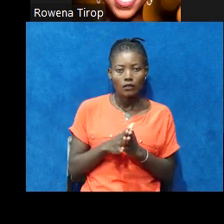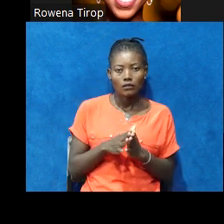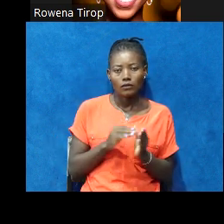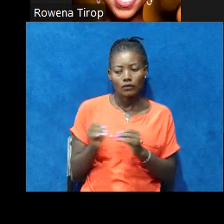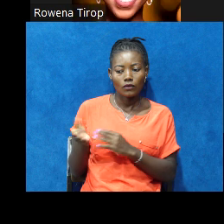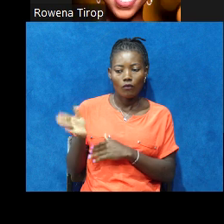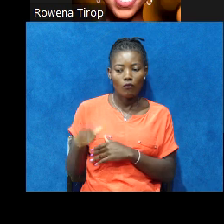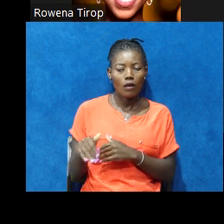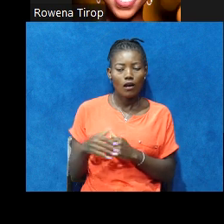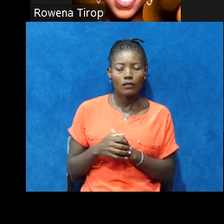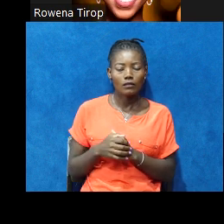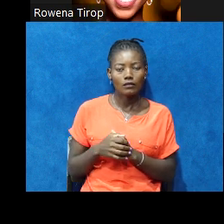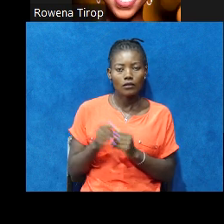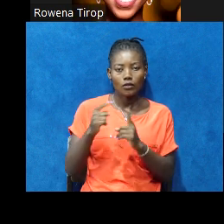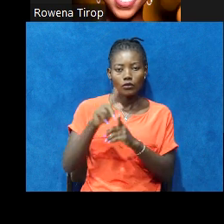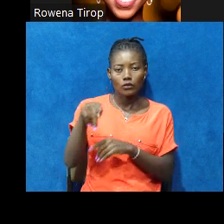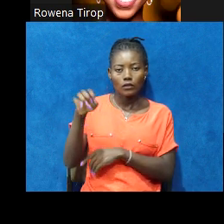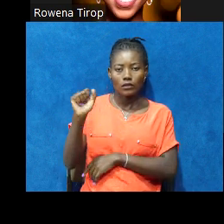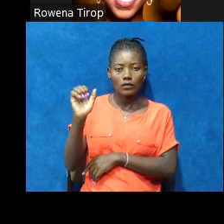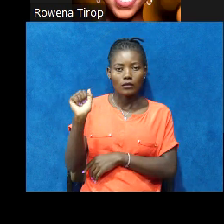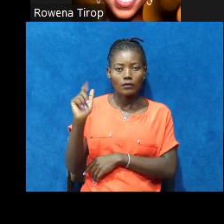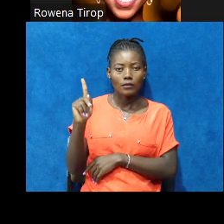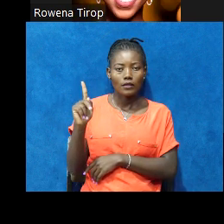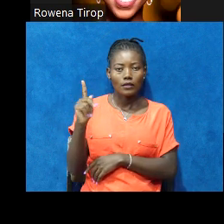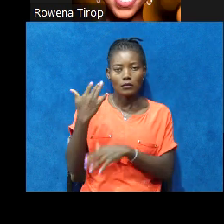to this sweet spot of peak performance.